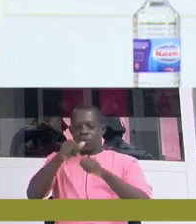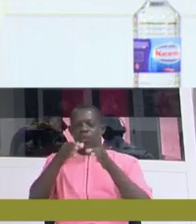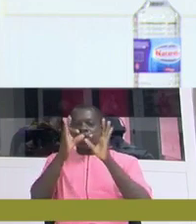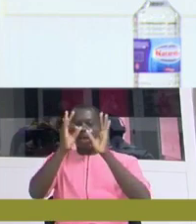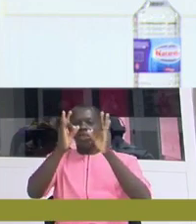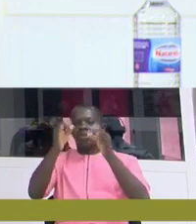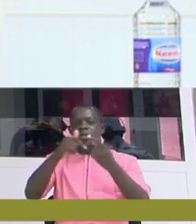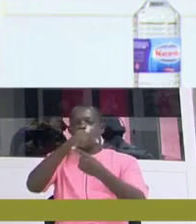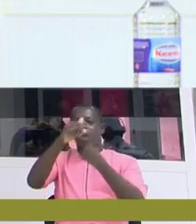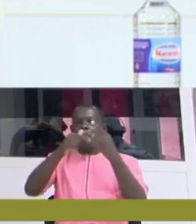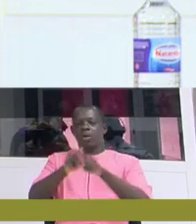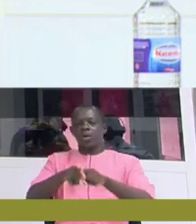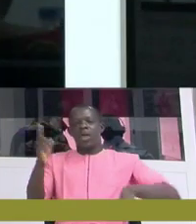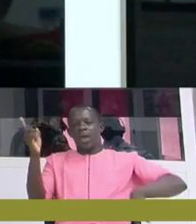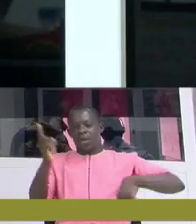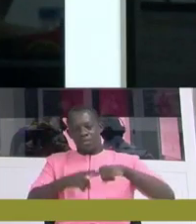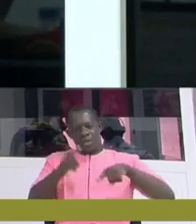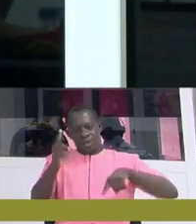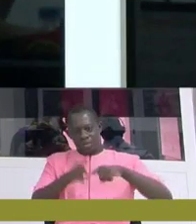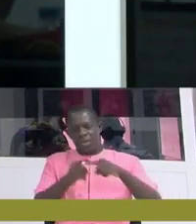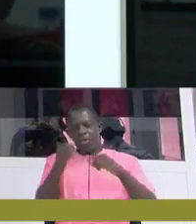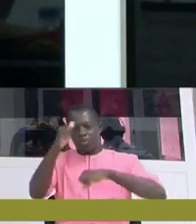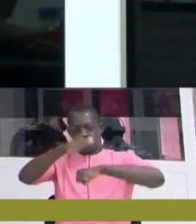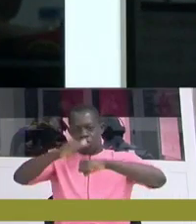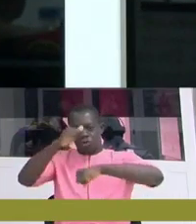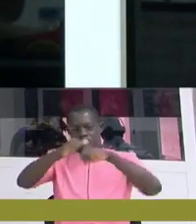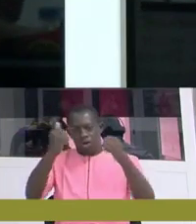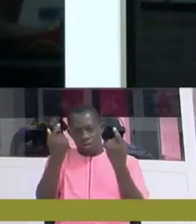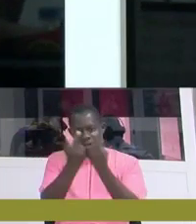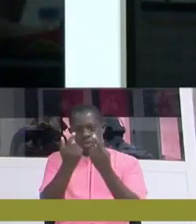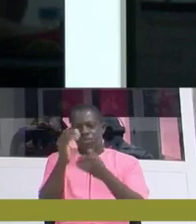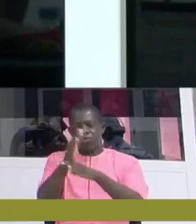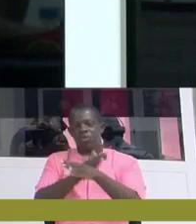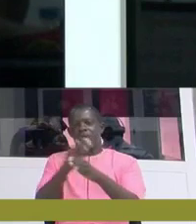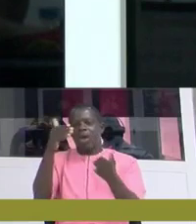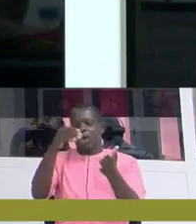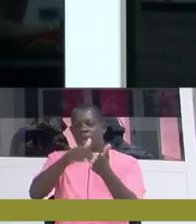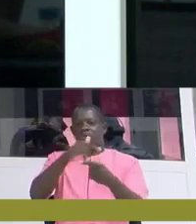beatings before we get to the killing of Kajali?